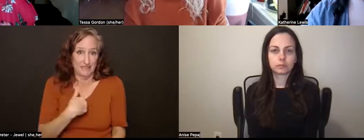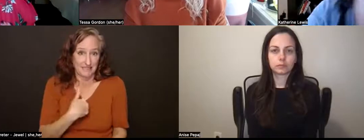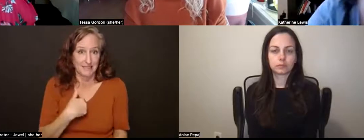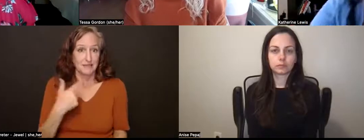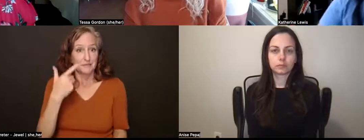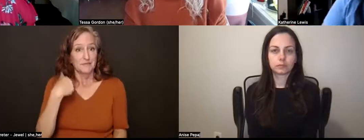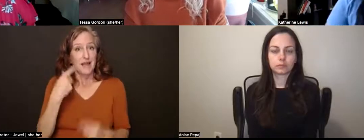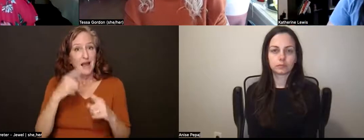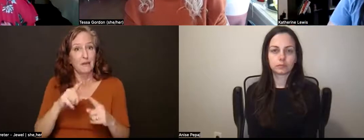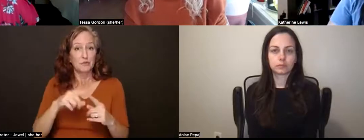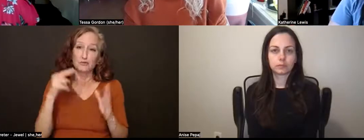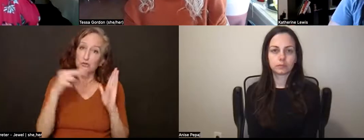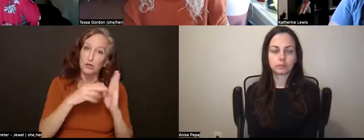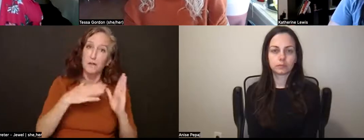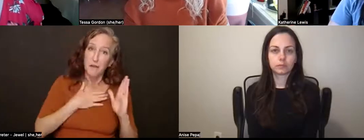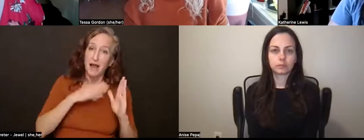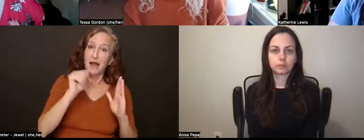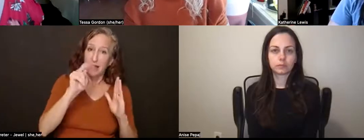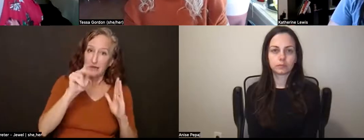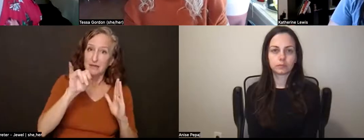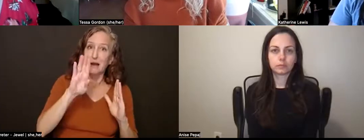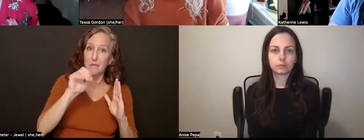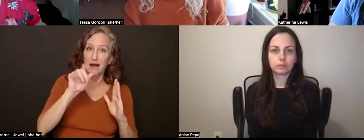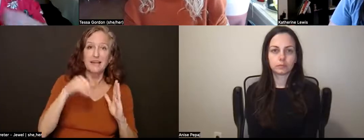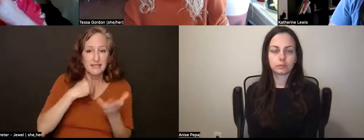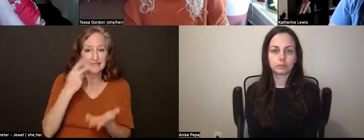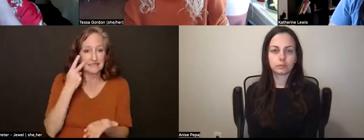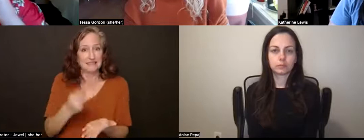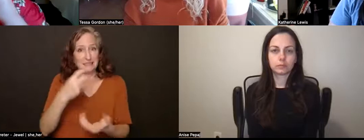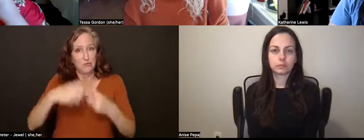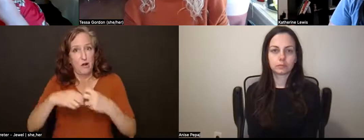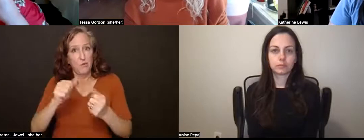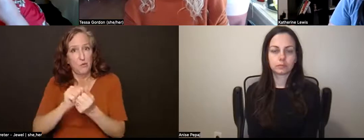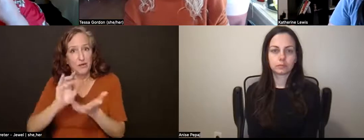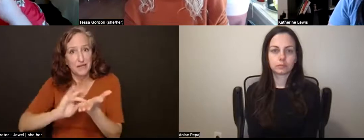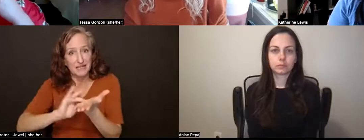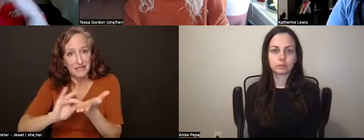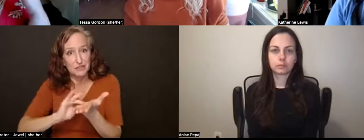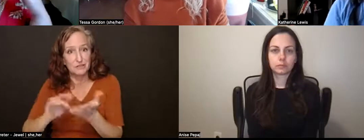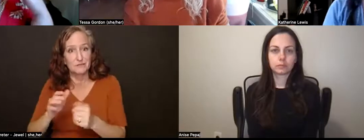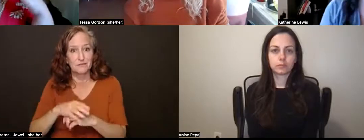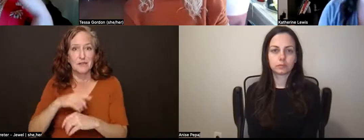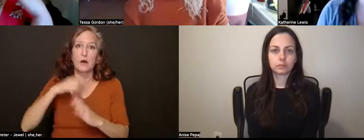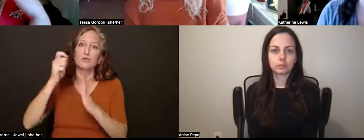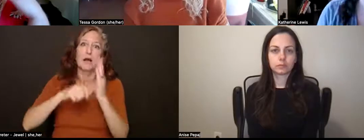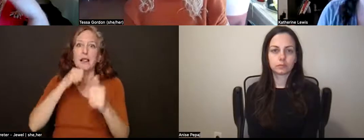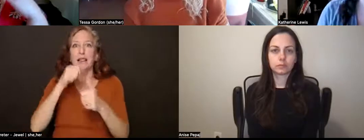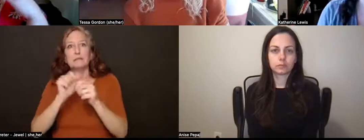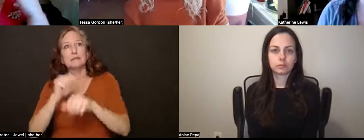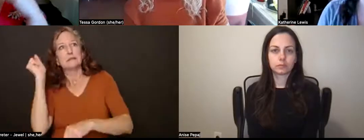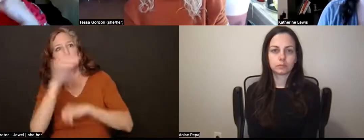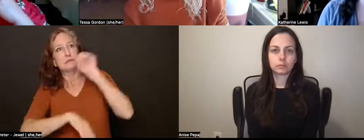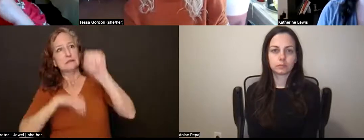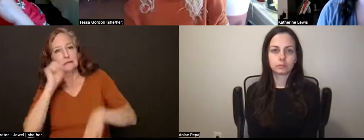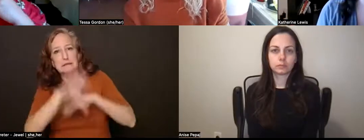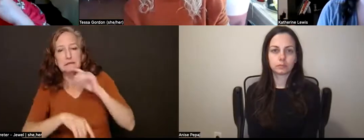checking my antibodies, that there was a problem with our medications. And so I was writing CNN. I was trying to kind of